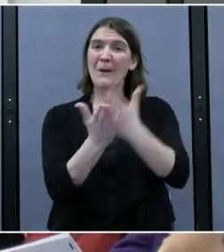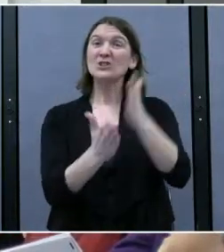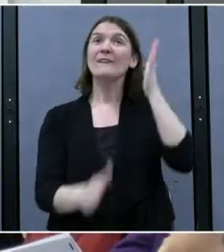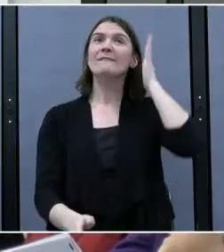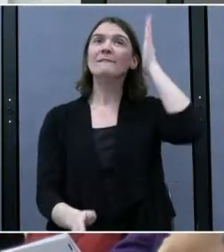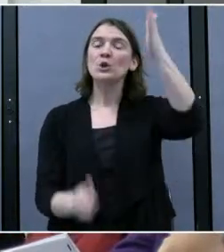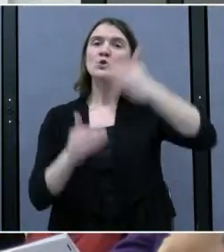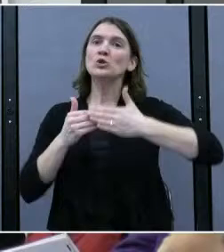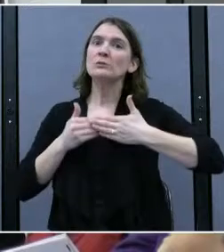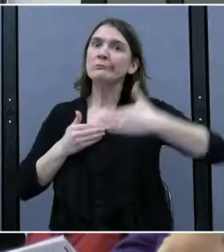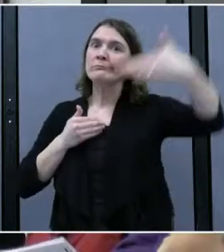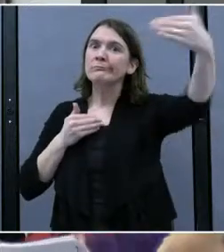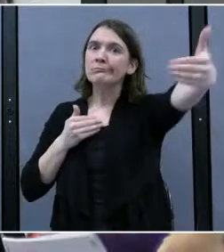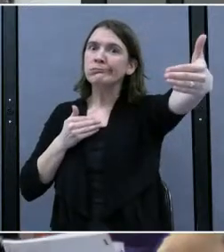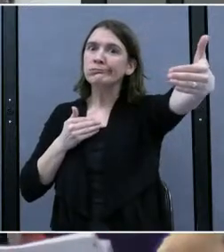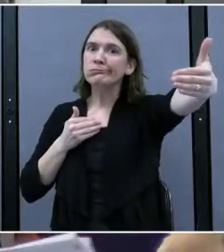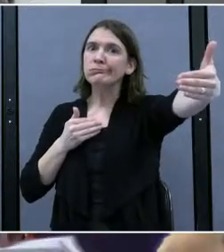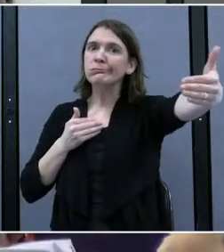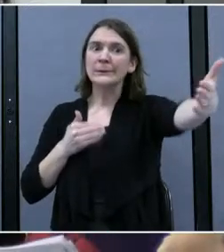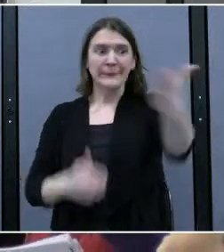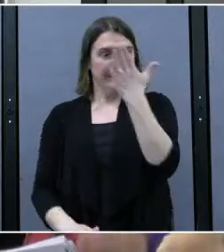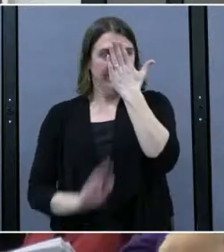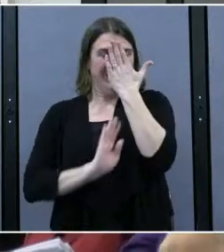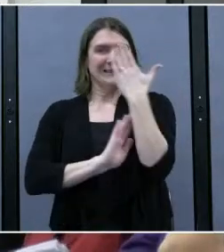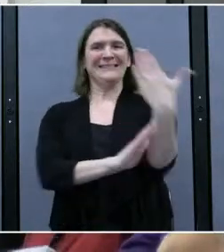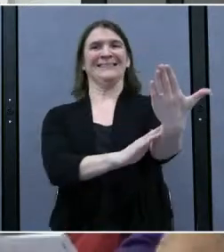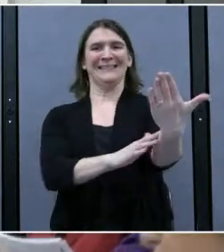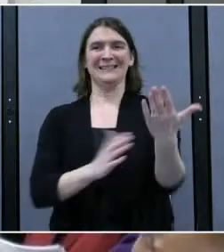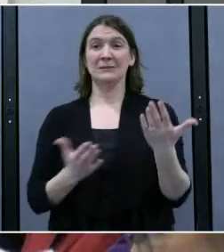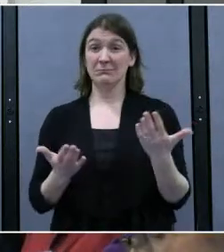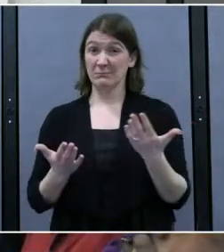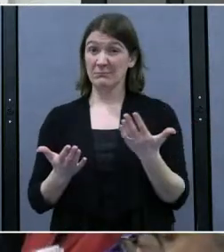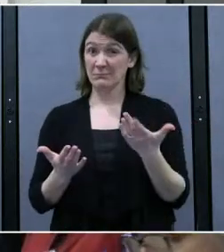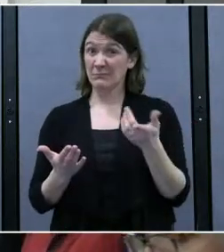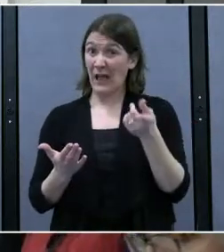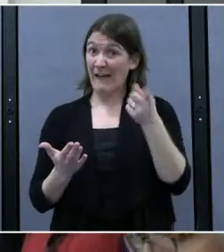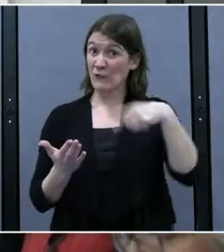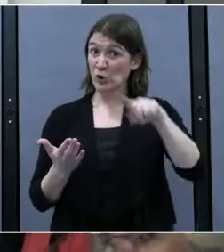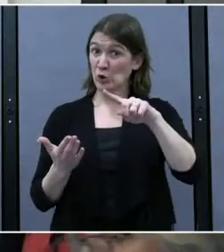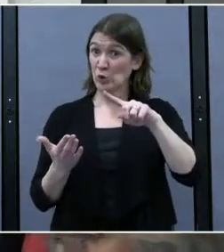term, and I'm wondering to what degree you have